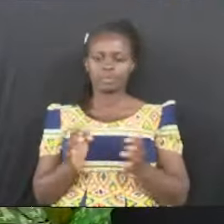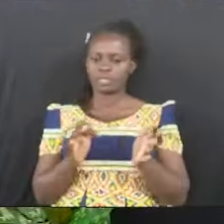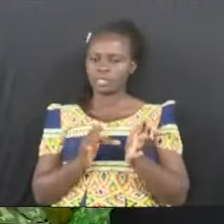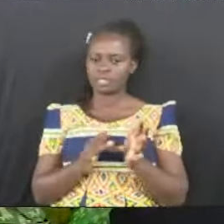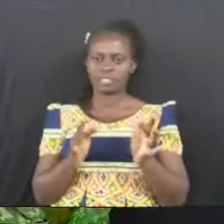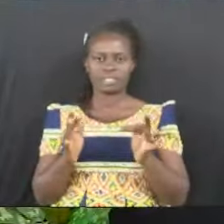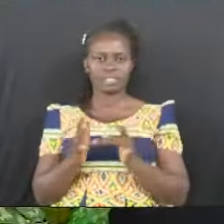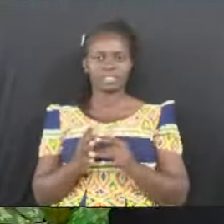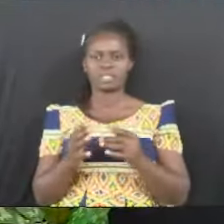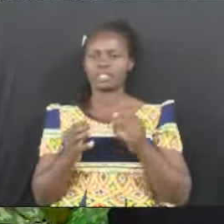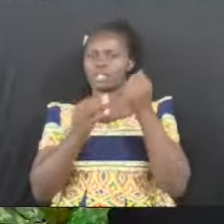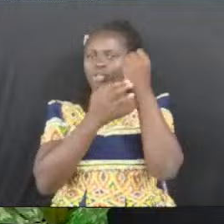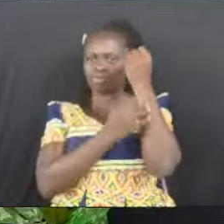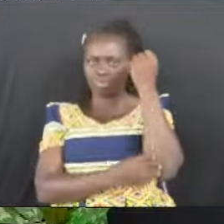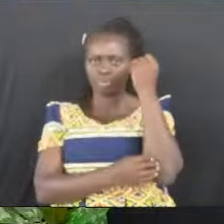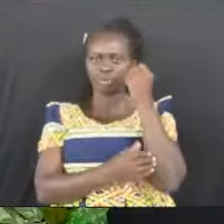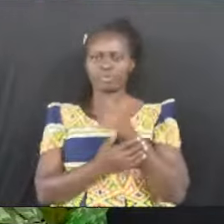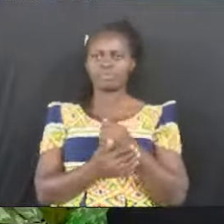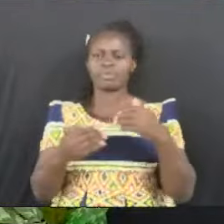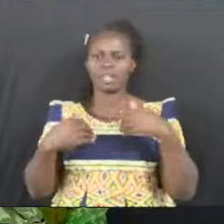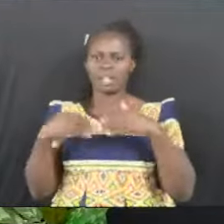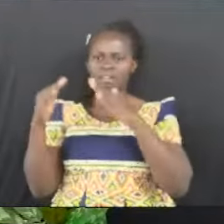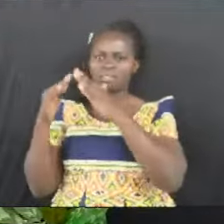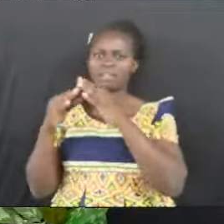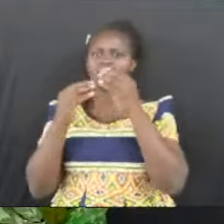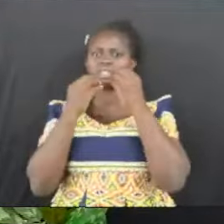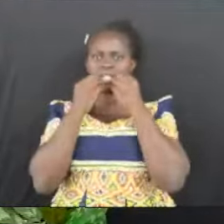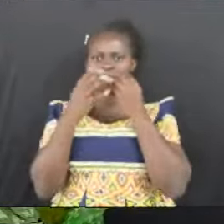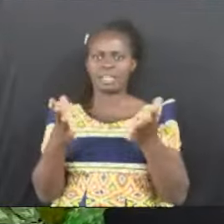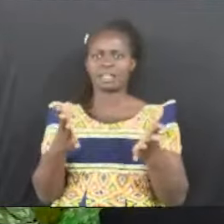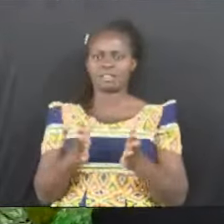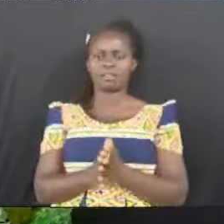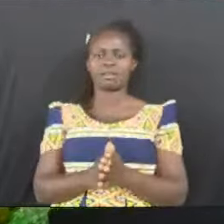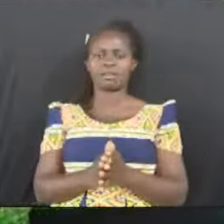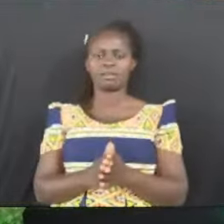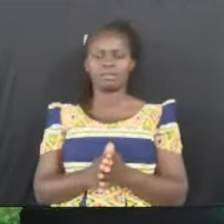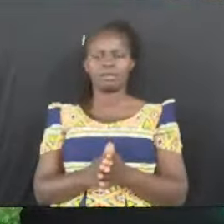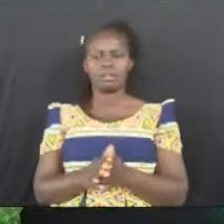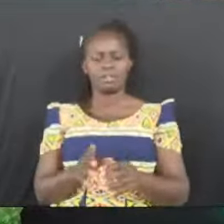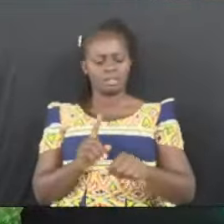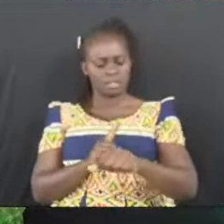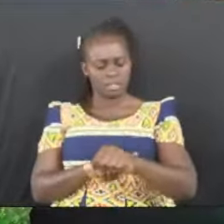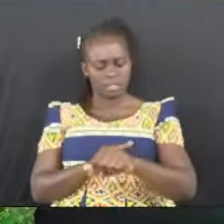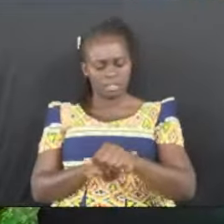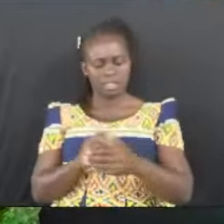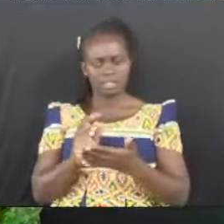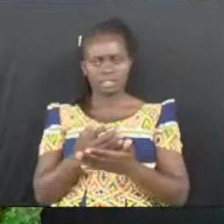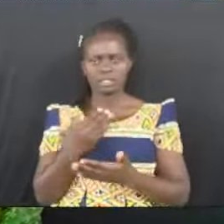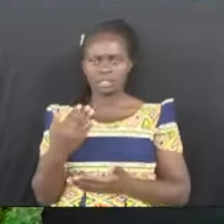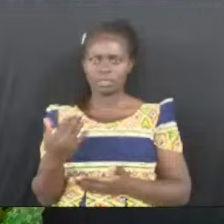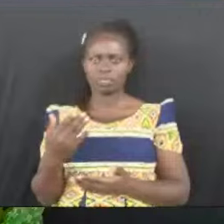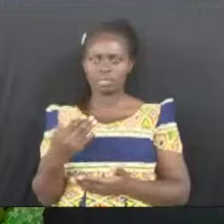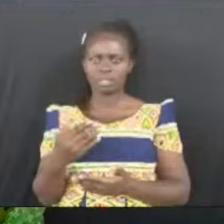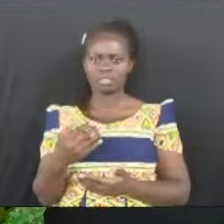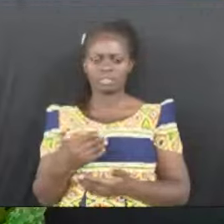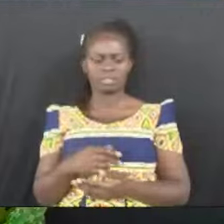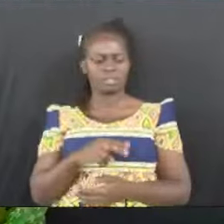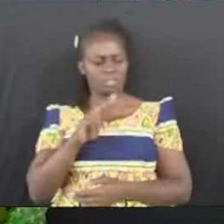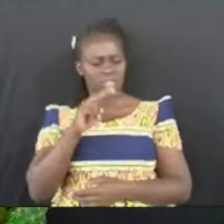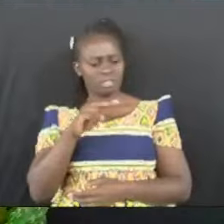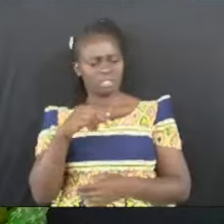have where to lay his head. And when someone slander you, don't worry. Don't take it